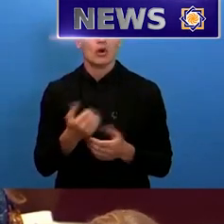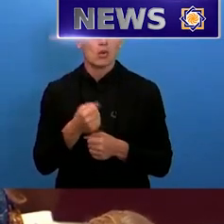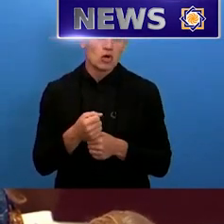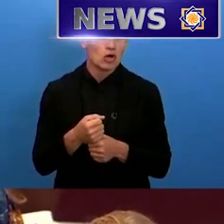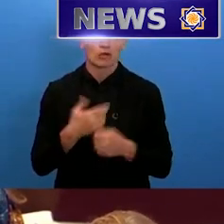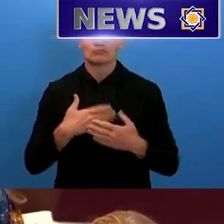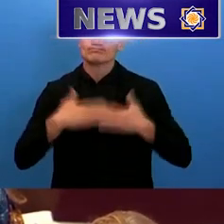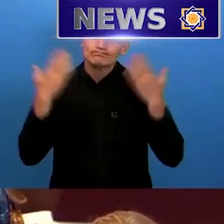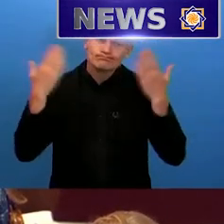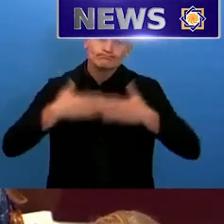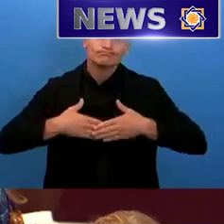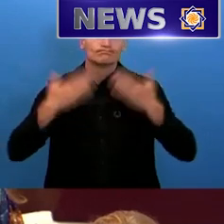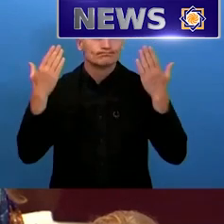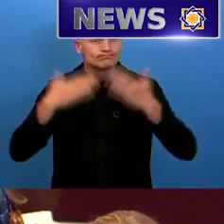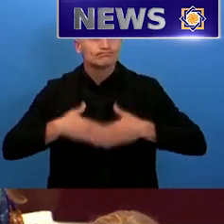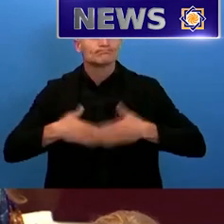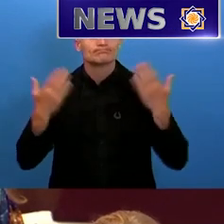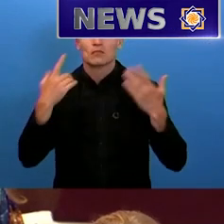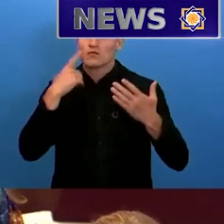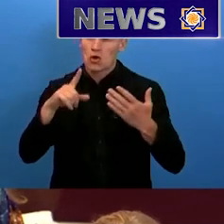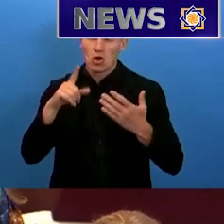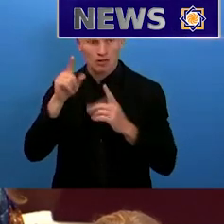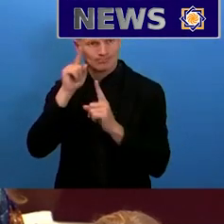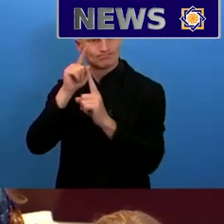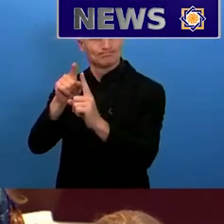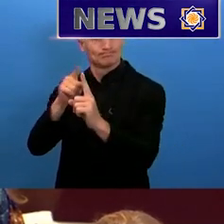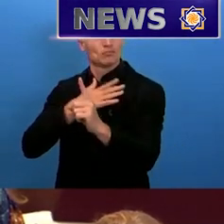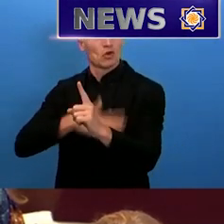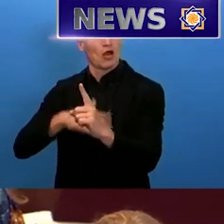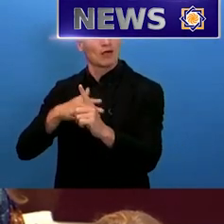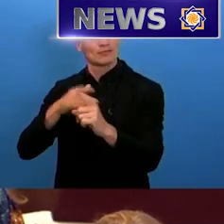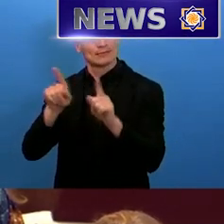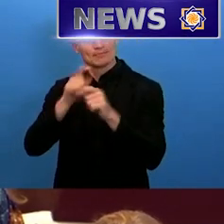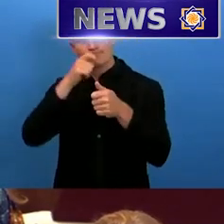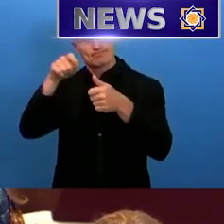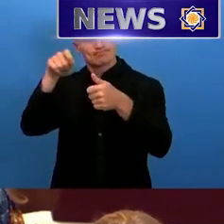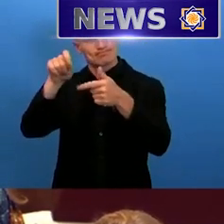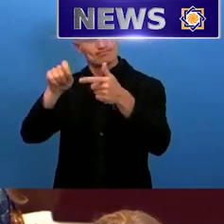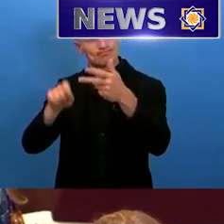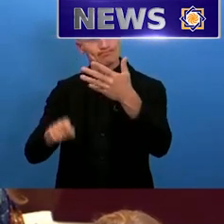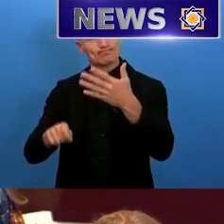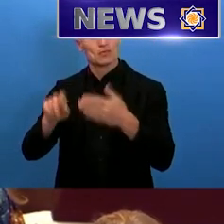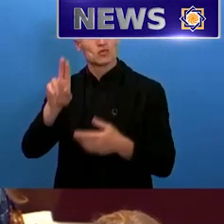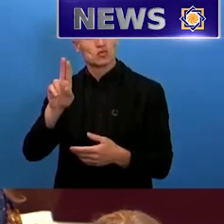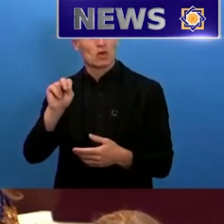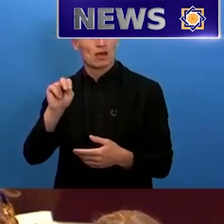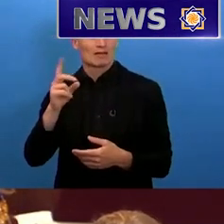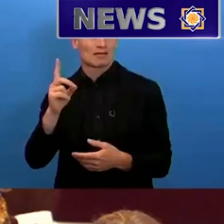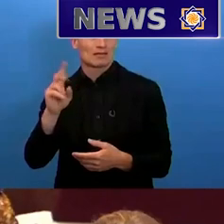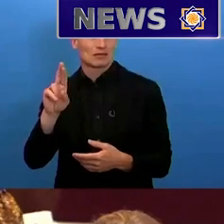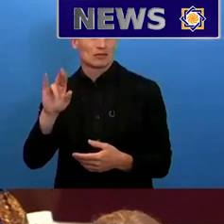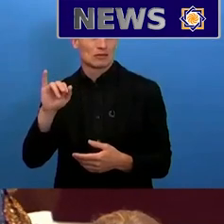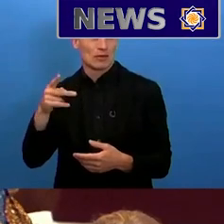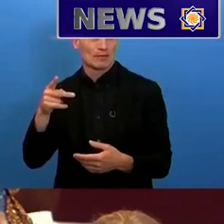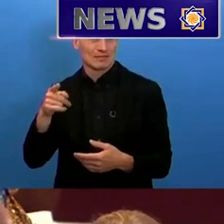Geneva on the Rights of Indigenous Peoples. This date and this declaration were the foundation for a due attitude of the UN member state